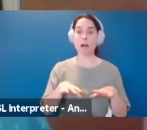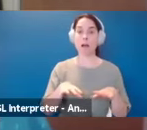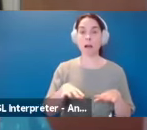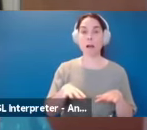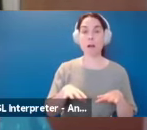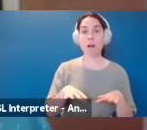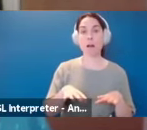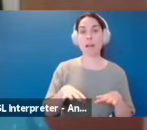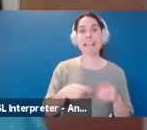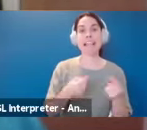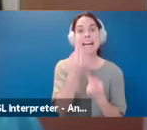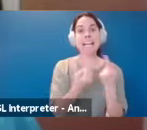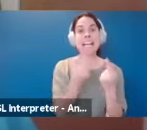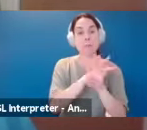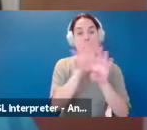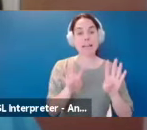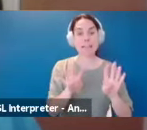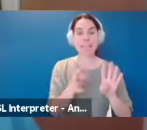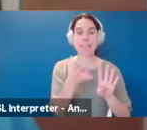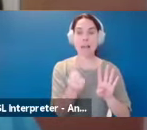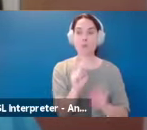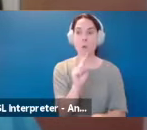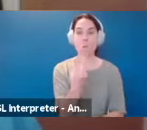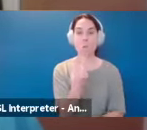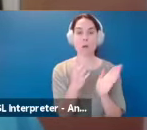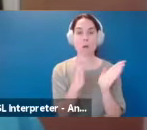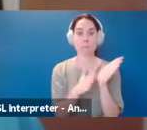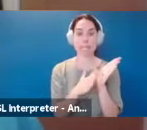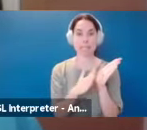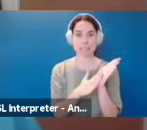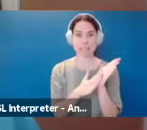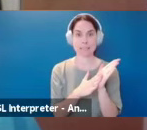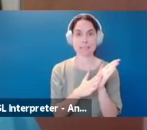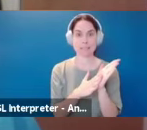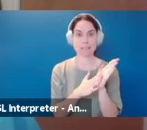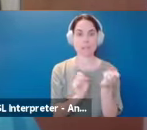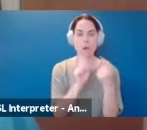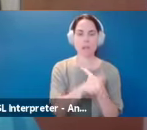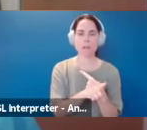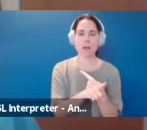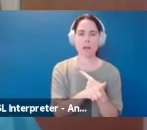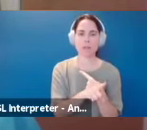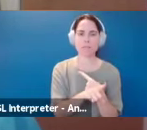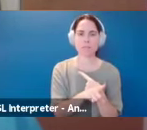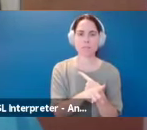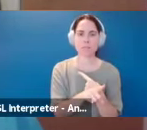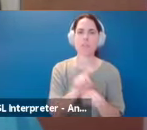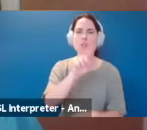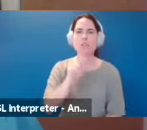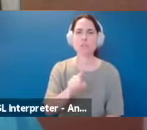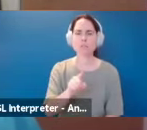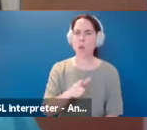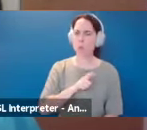this question. Maitri Sara, why do we need to be courageous to have this conversation?